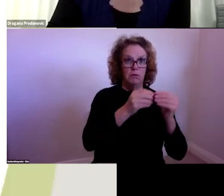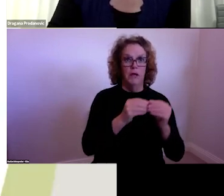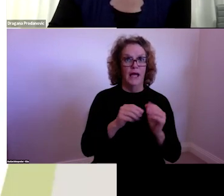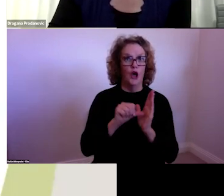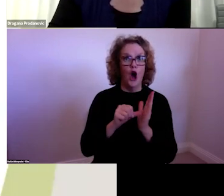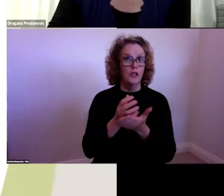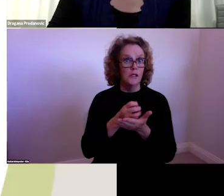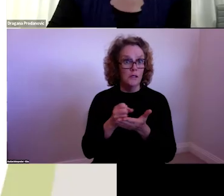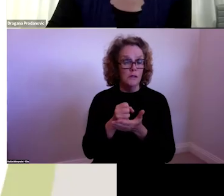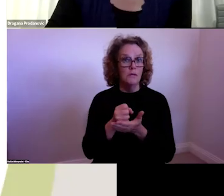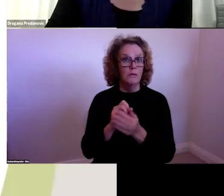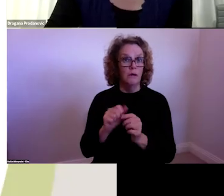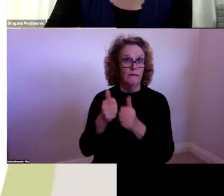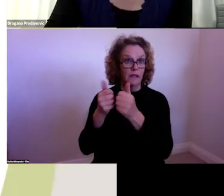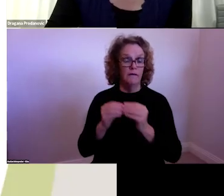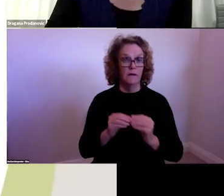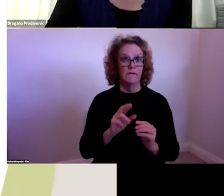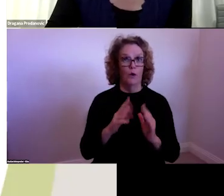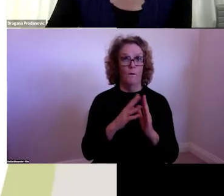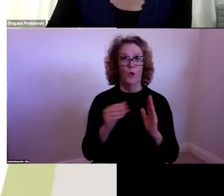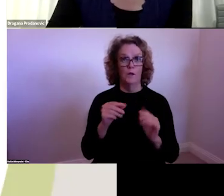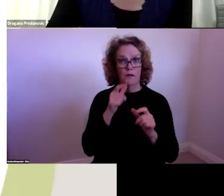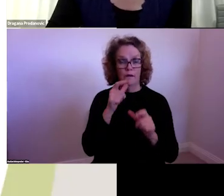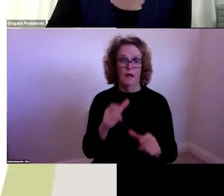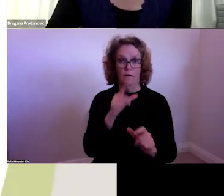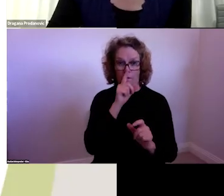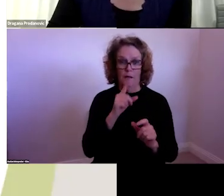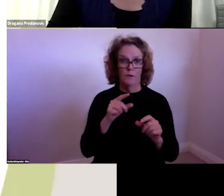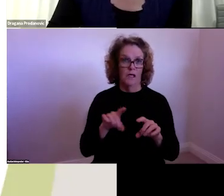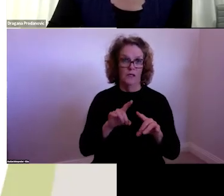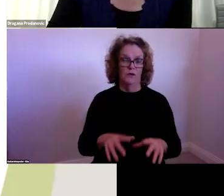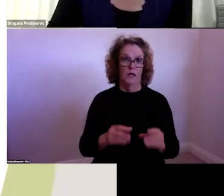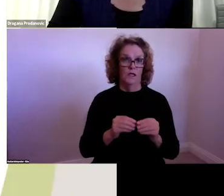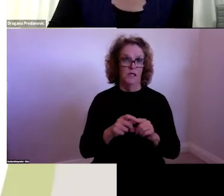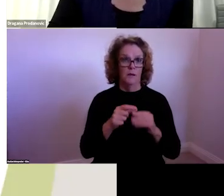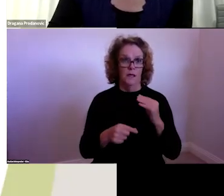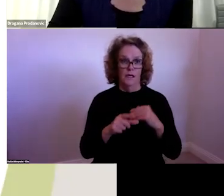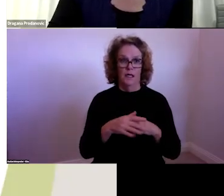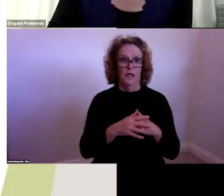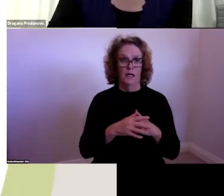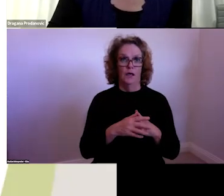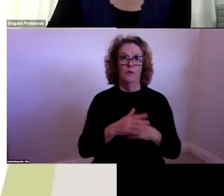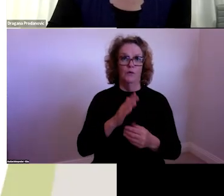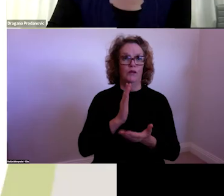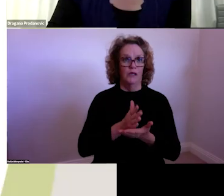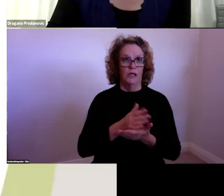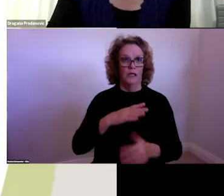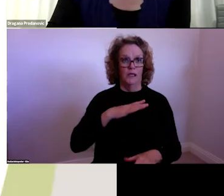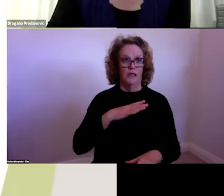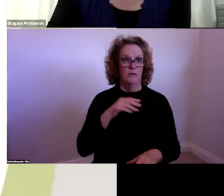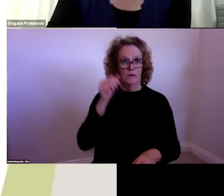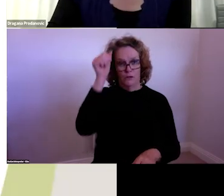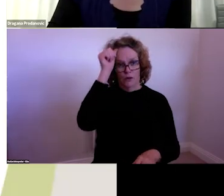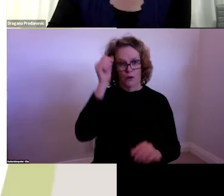with intellectual disability. In order for us to improve services, we really need to know what is working and what is not, so